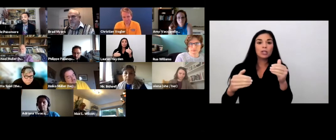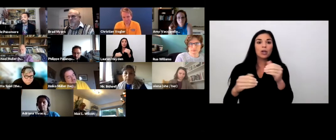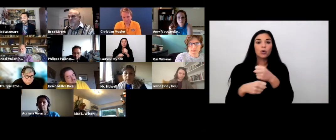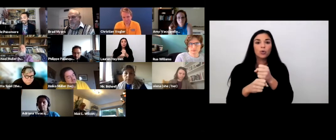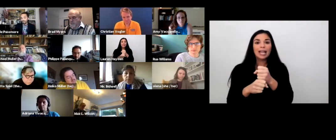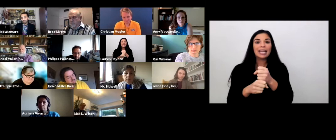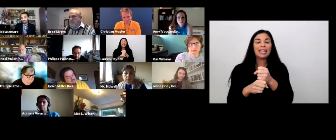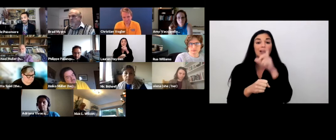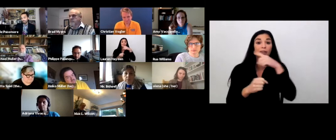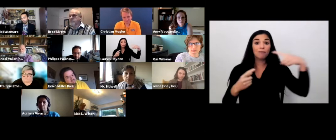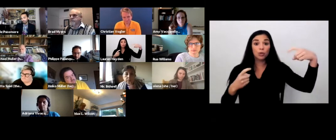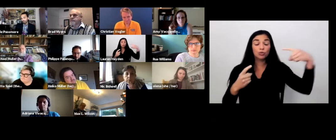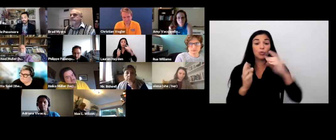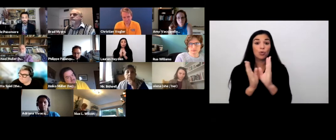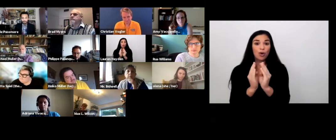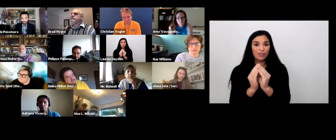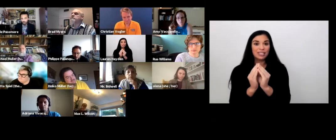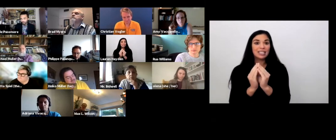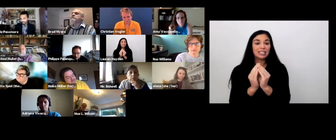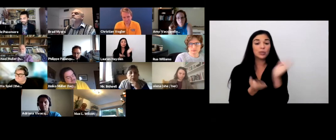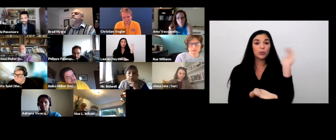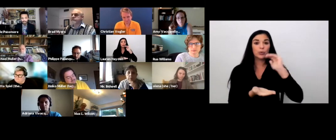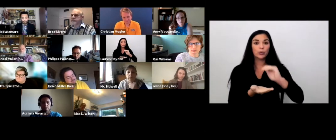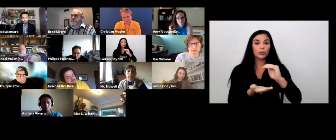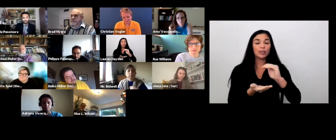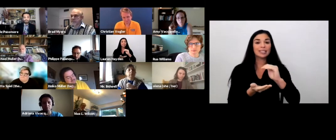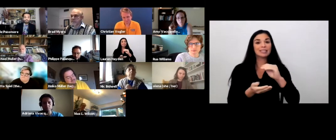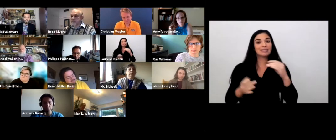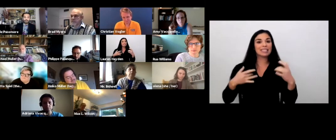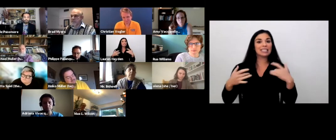to offset the wide range of concerns with in-person conferences today.